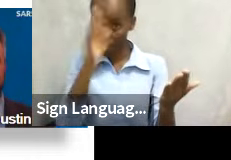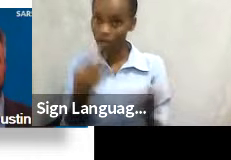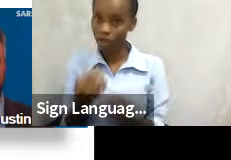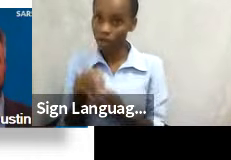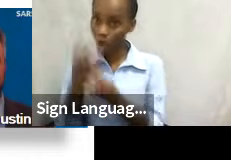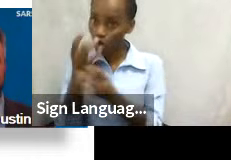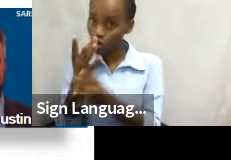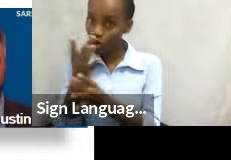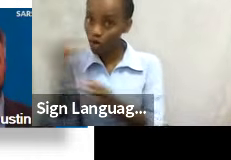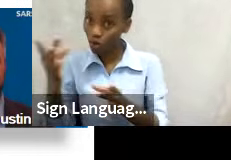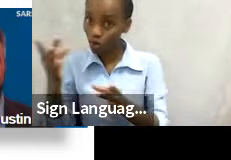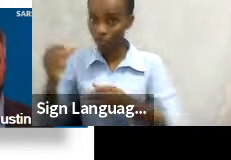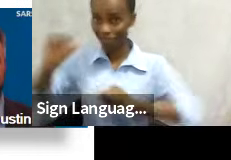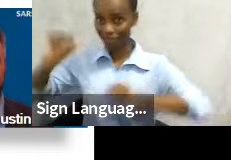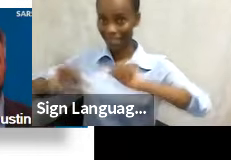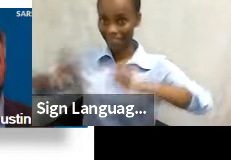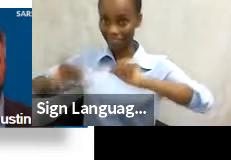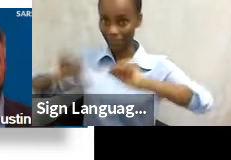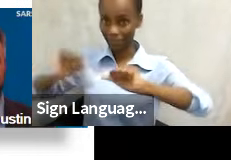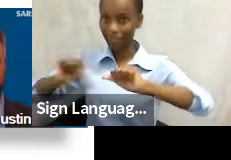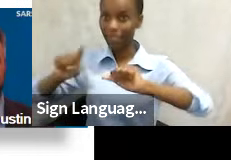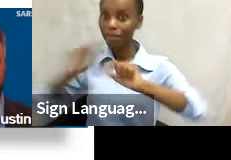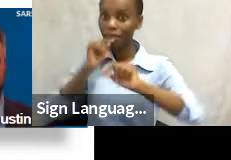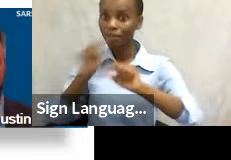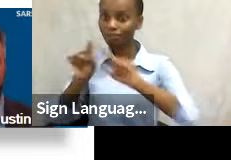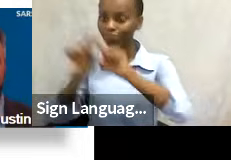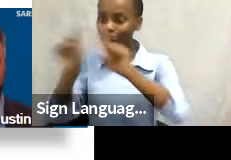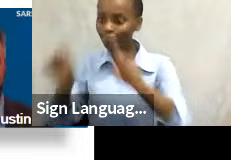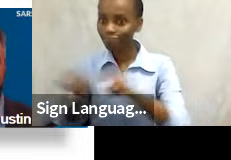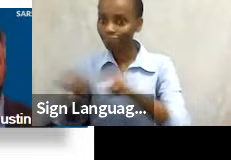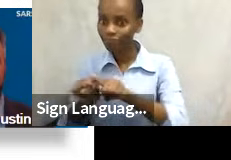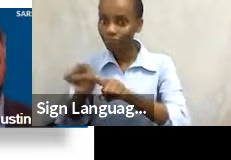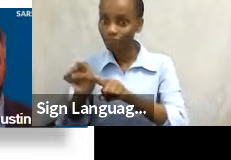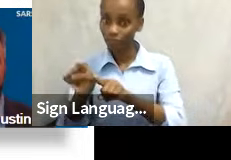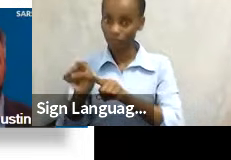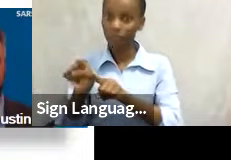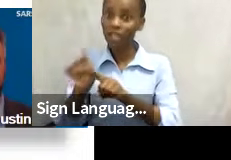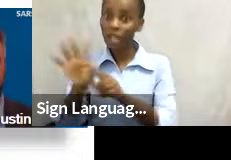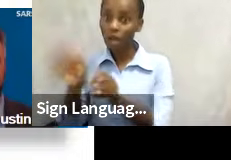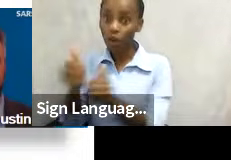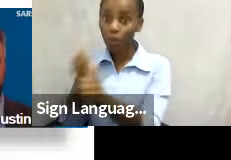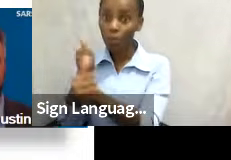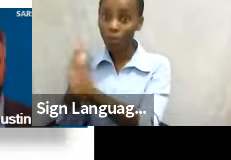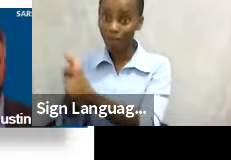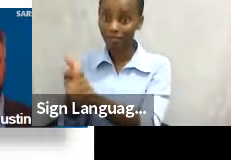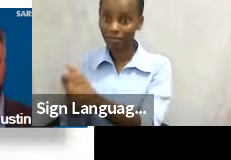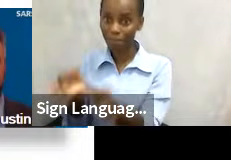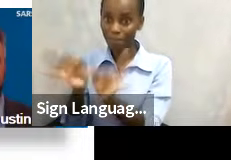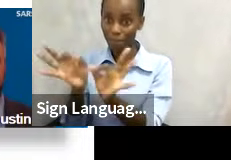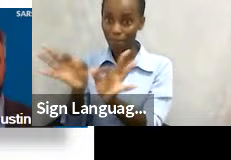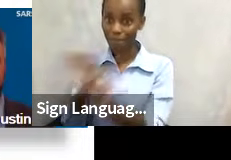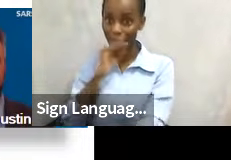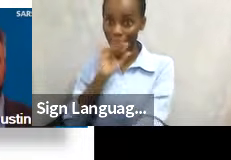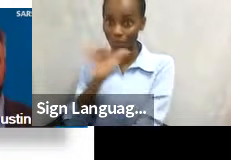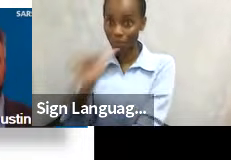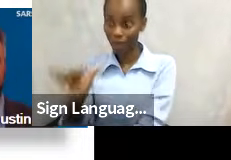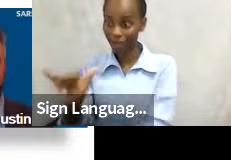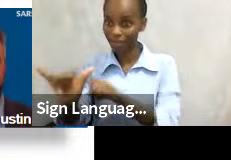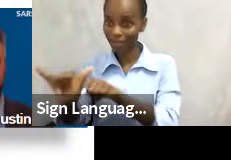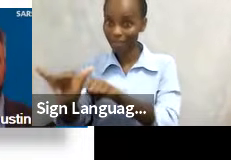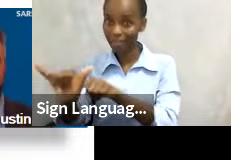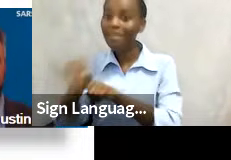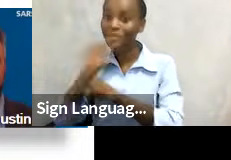the compliance part or the compliance indicator, where if it has a Y for a yes, it means you have been selected for an